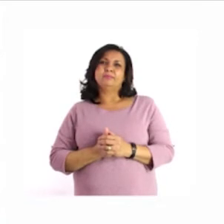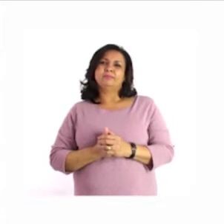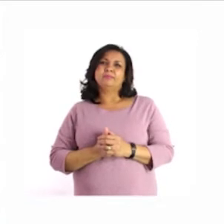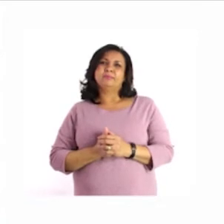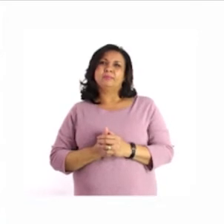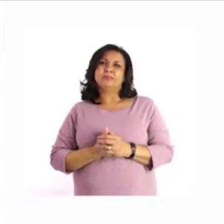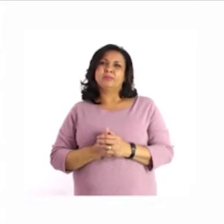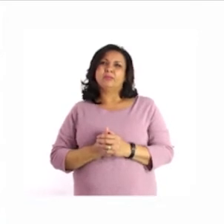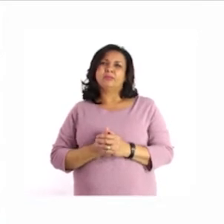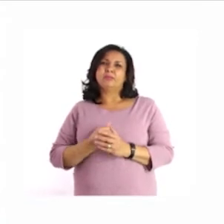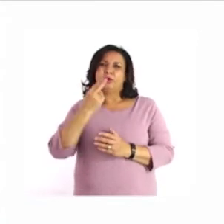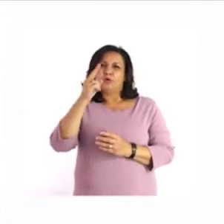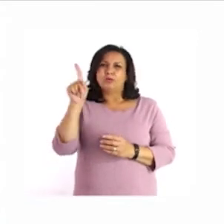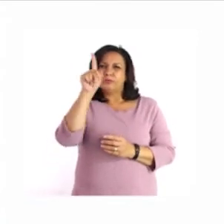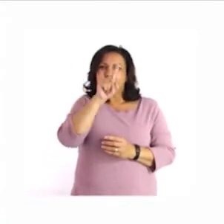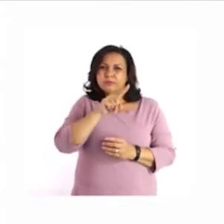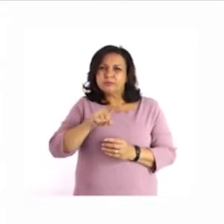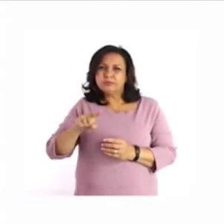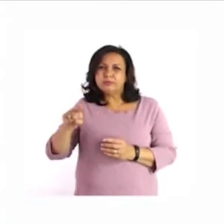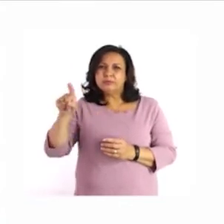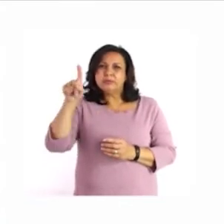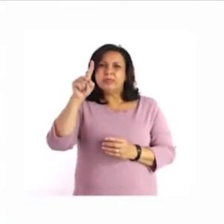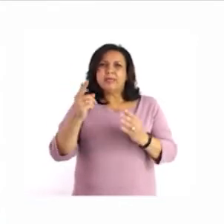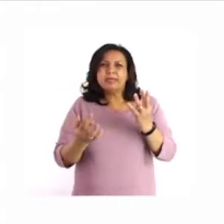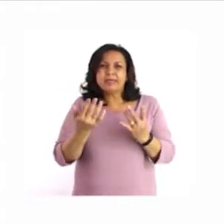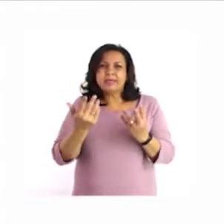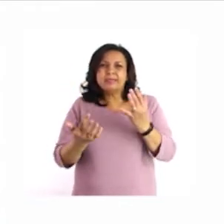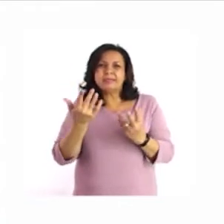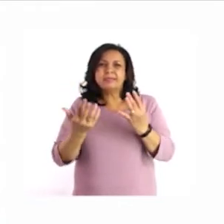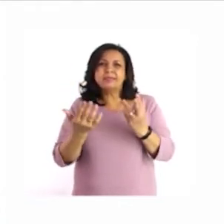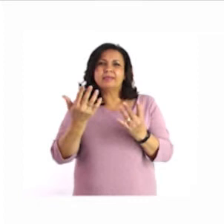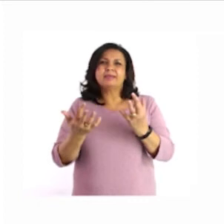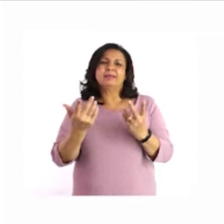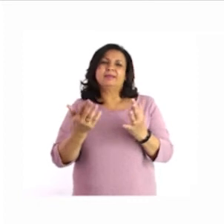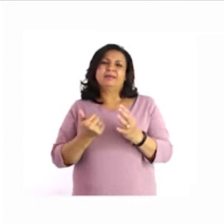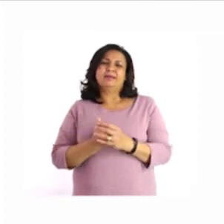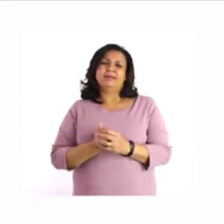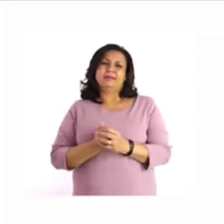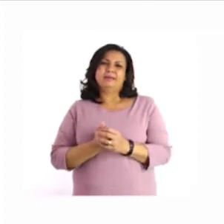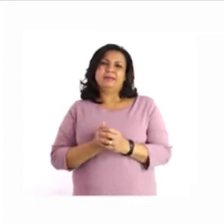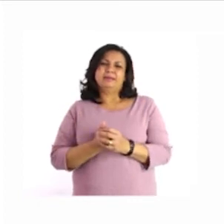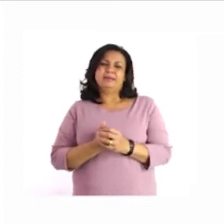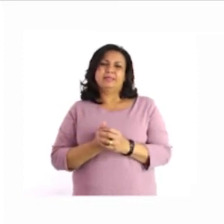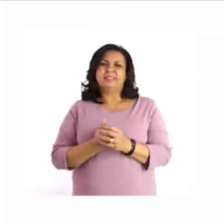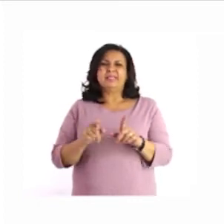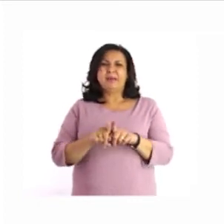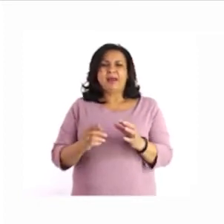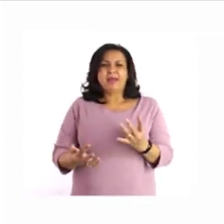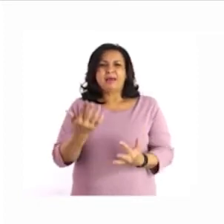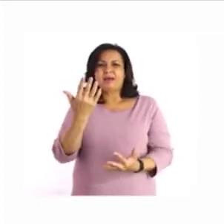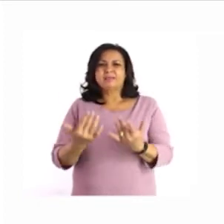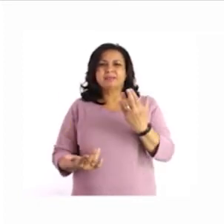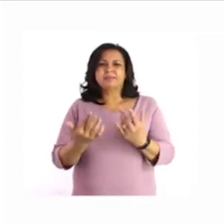we are going to color them green. Green like the leaves, maybe green like the grass, and